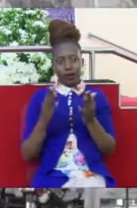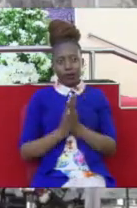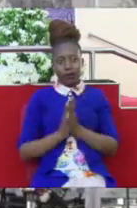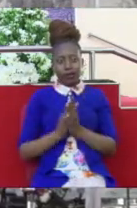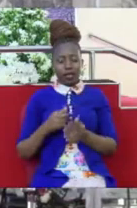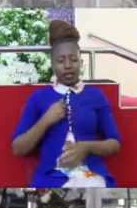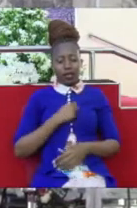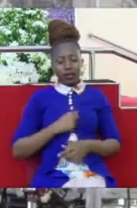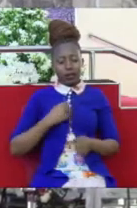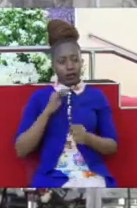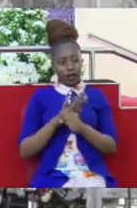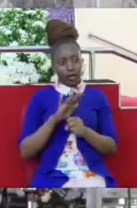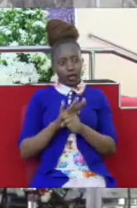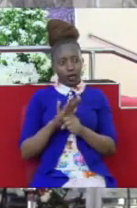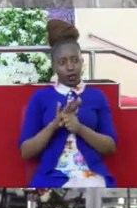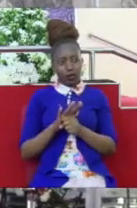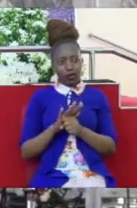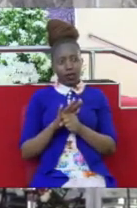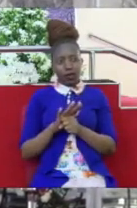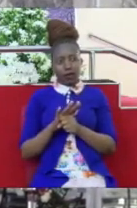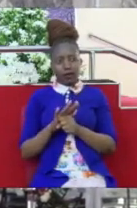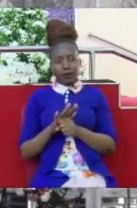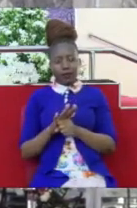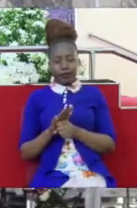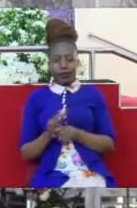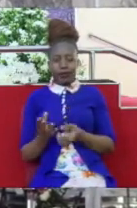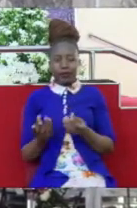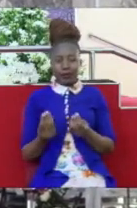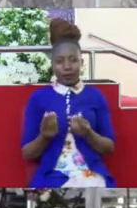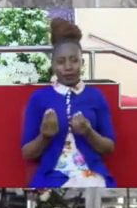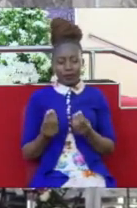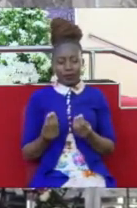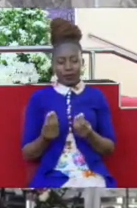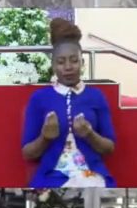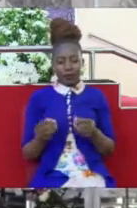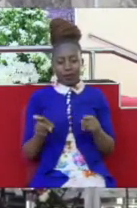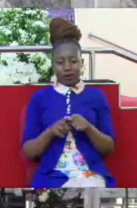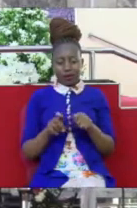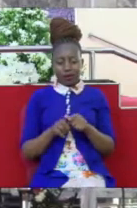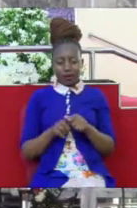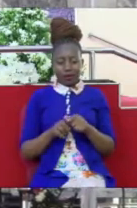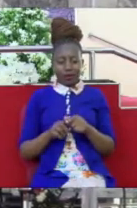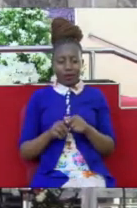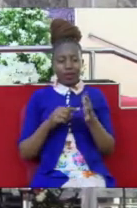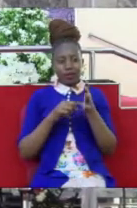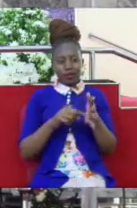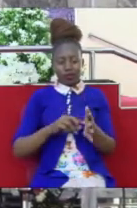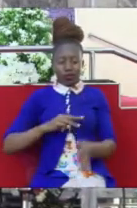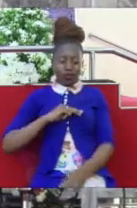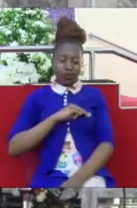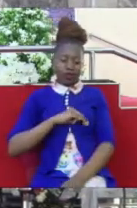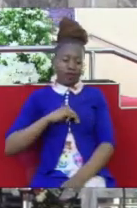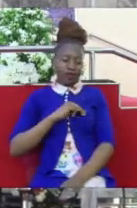Polisana is sympathy. Kusema pole sana ni huruma tu. It feels sorry for someone. Ni